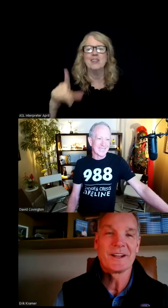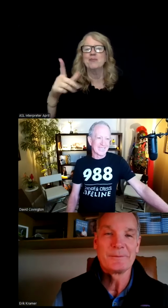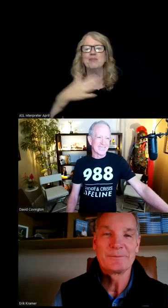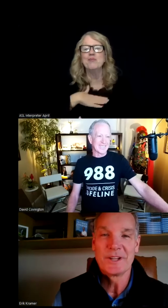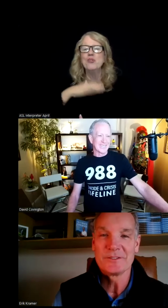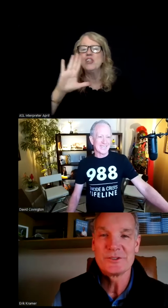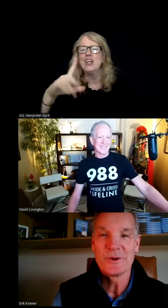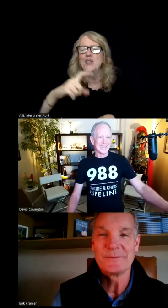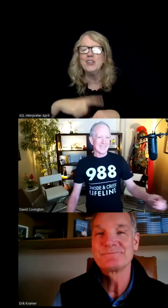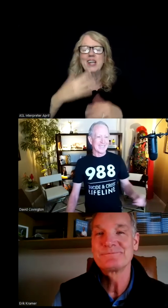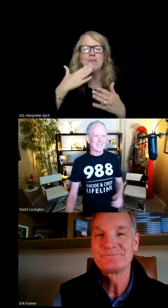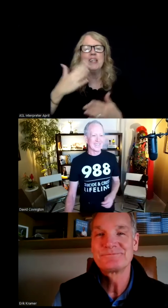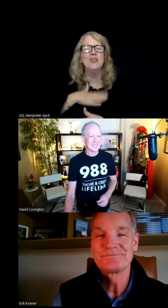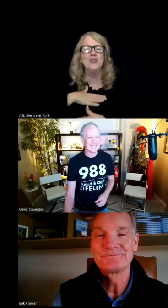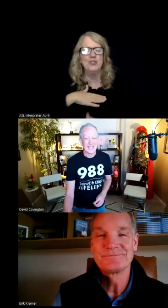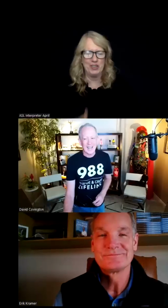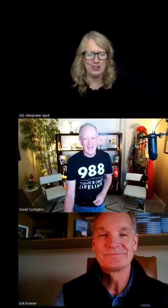Appreciate the time. You guys enjoy.